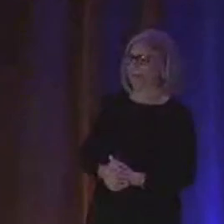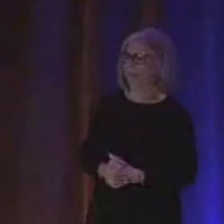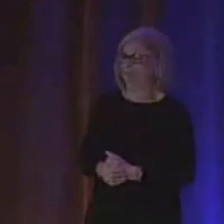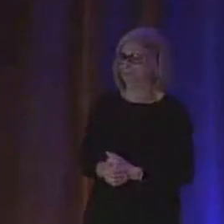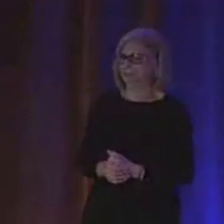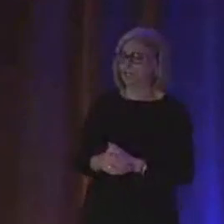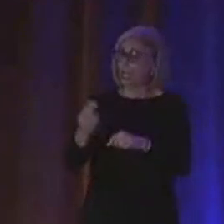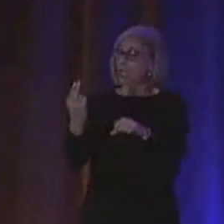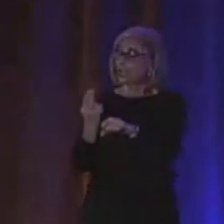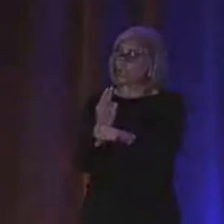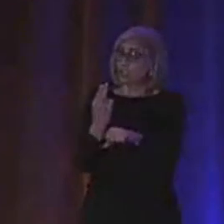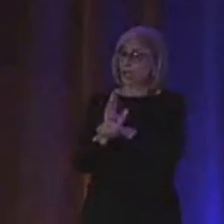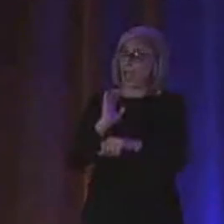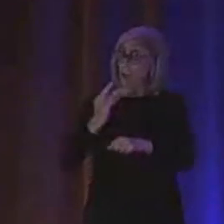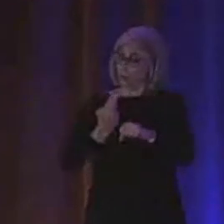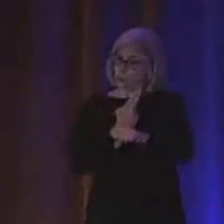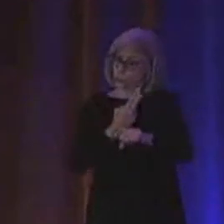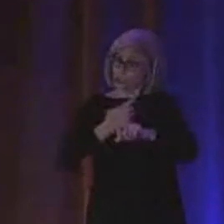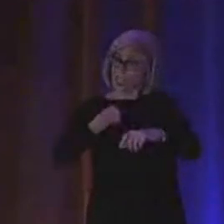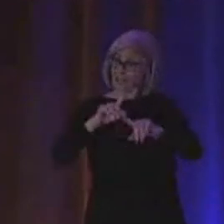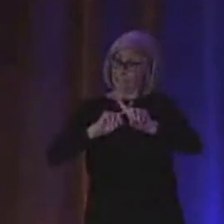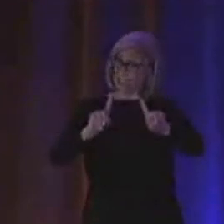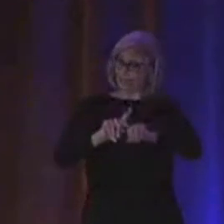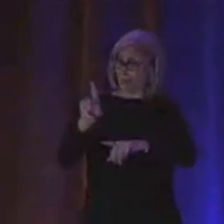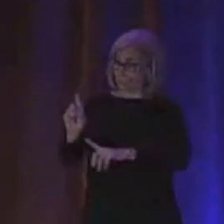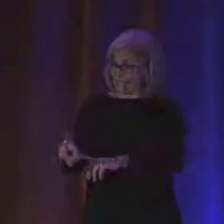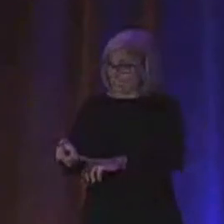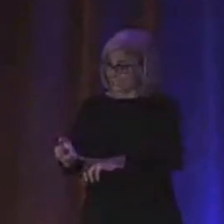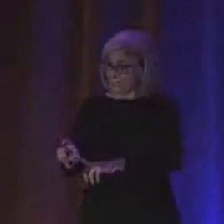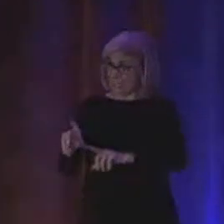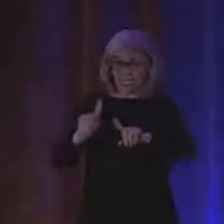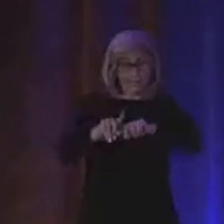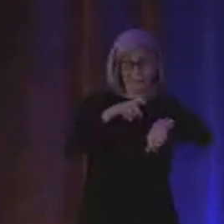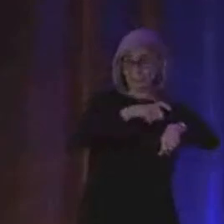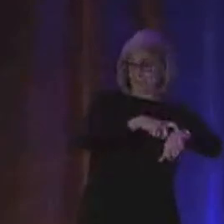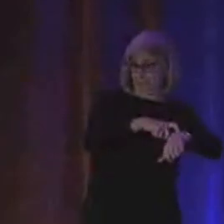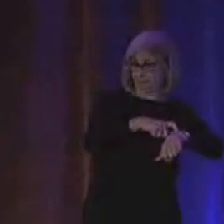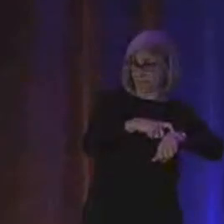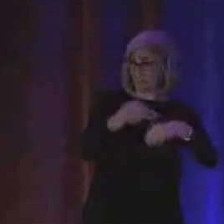Our users have different needs at different times.